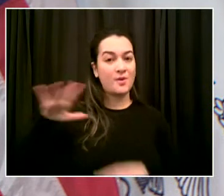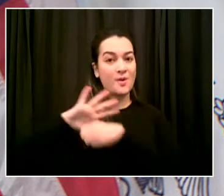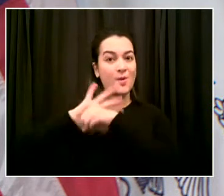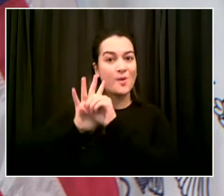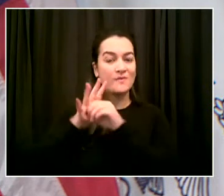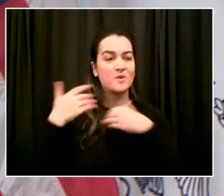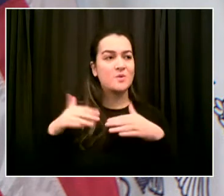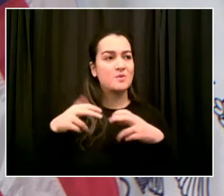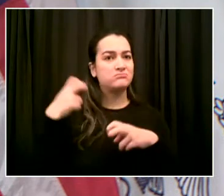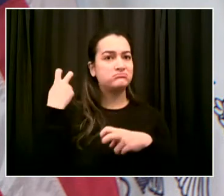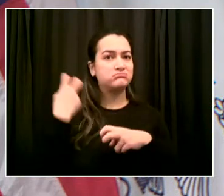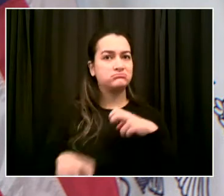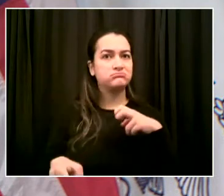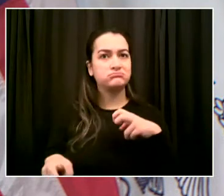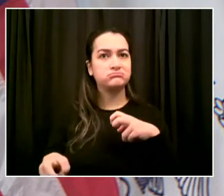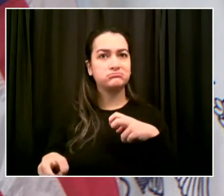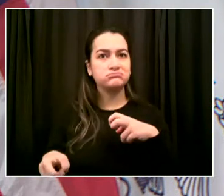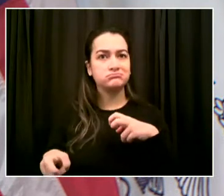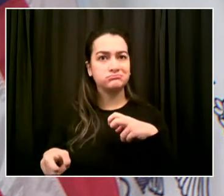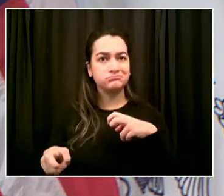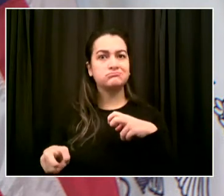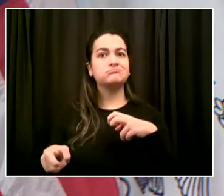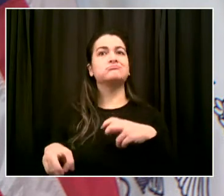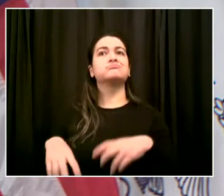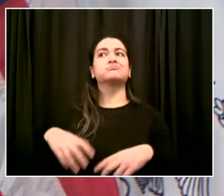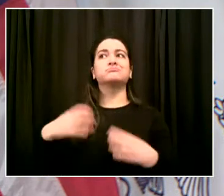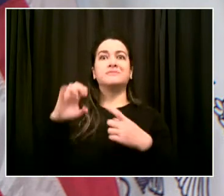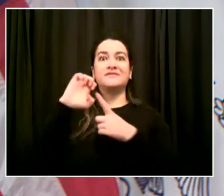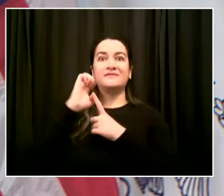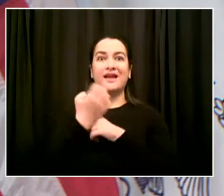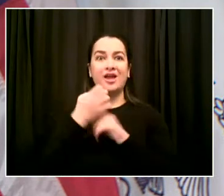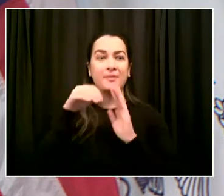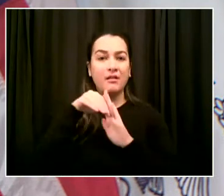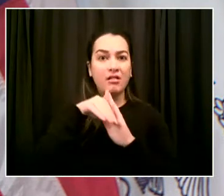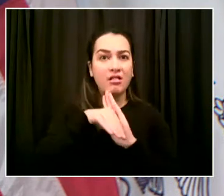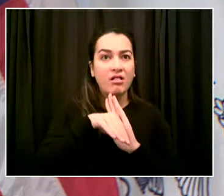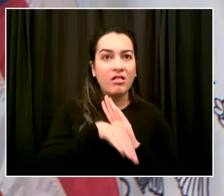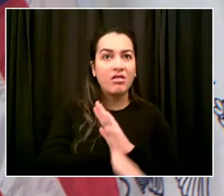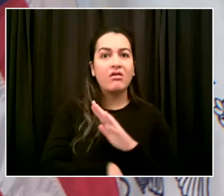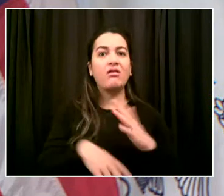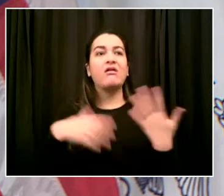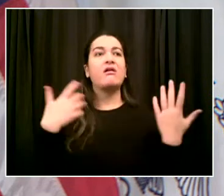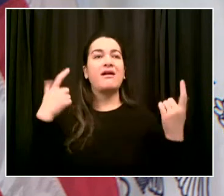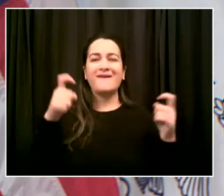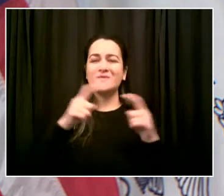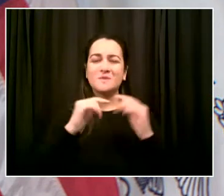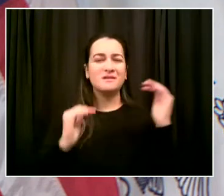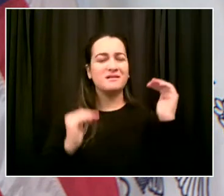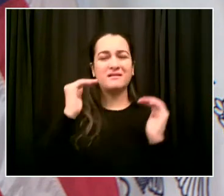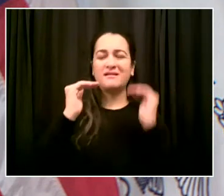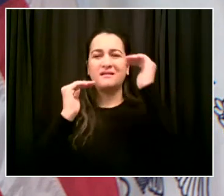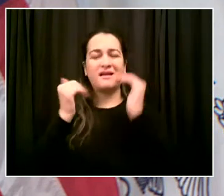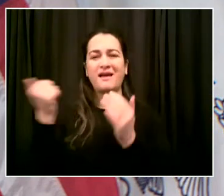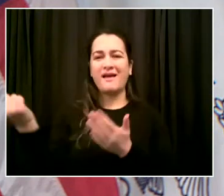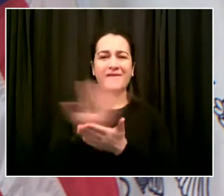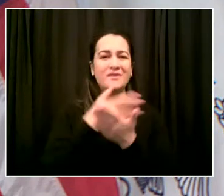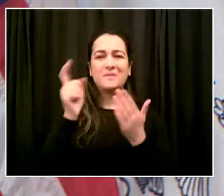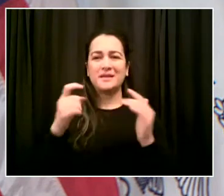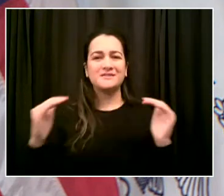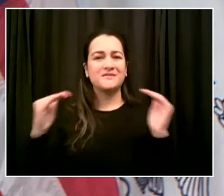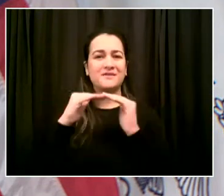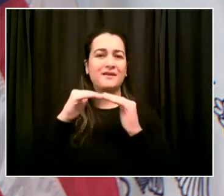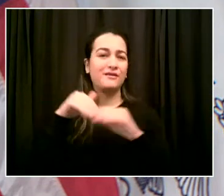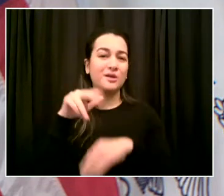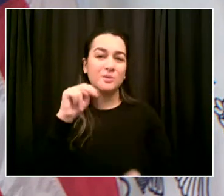us. My entire civic career has been spent creating permanent and innovative improvements to the space we all share